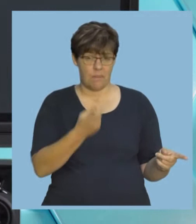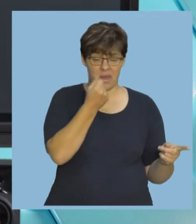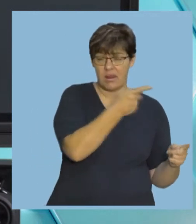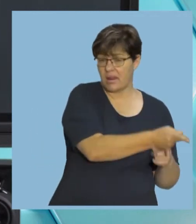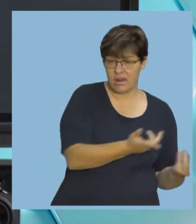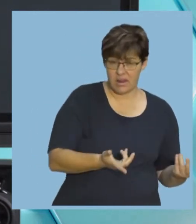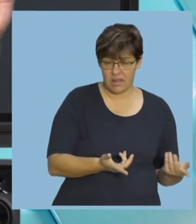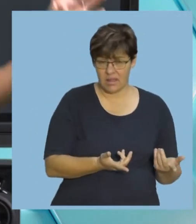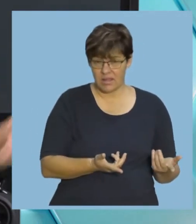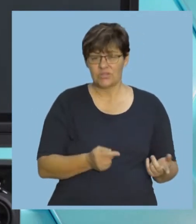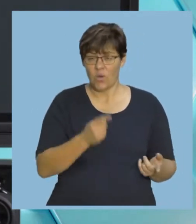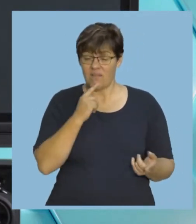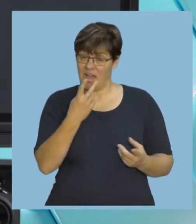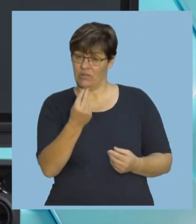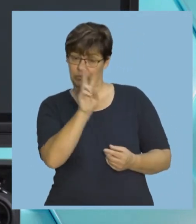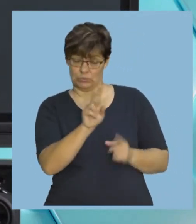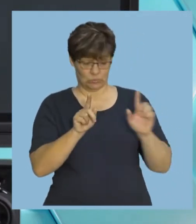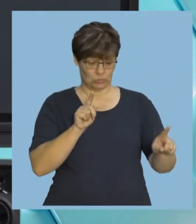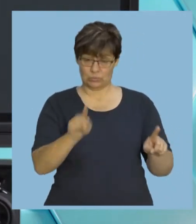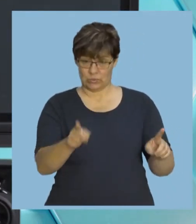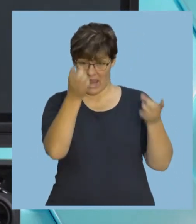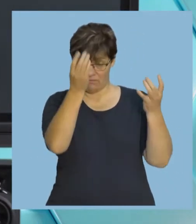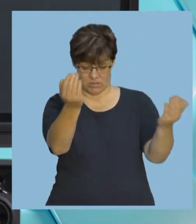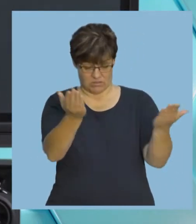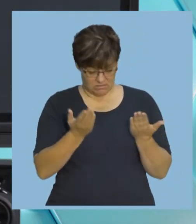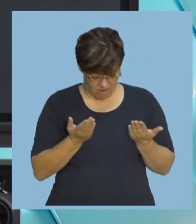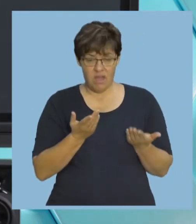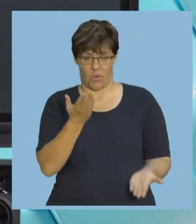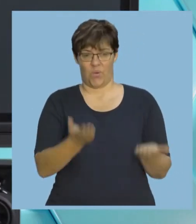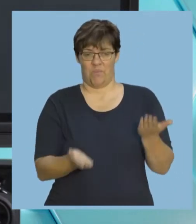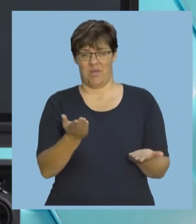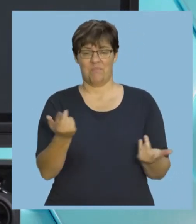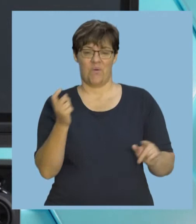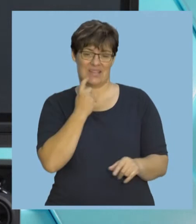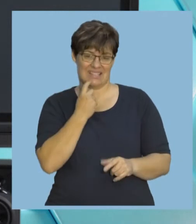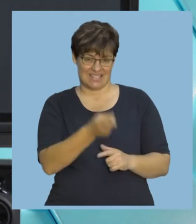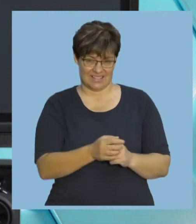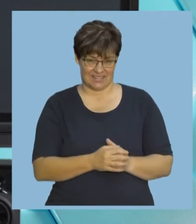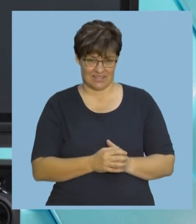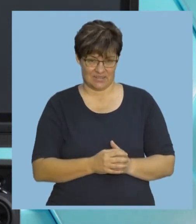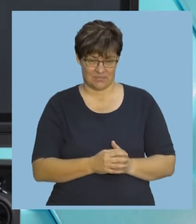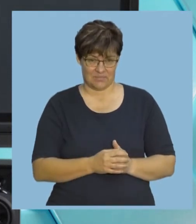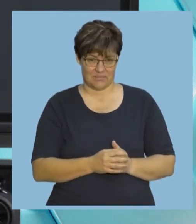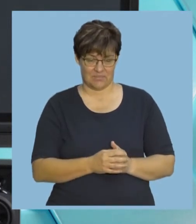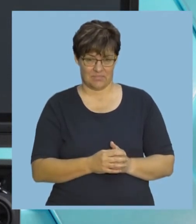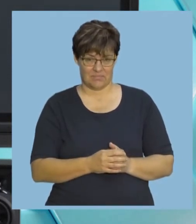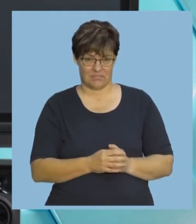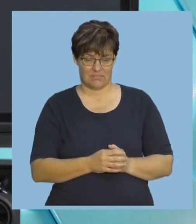male, then have 2 whisker plots for that. So it's very useful if you have 2 sets of data to compare what is really happening.